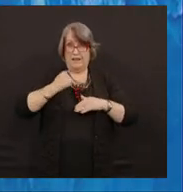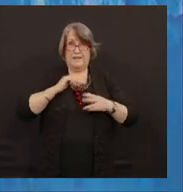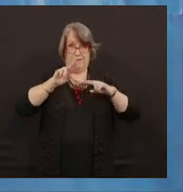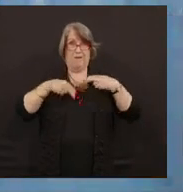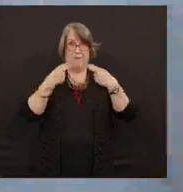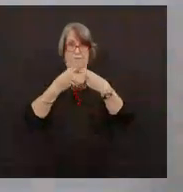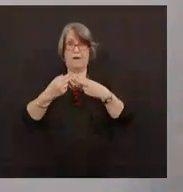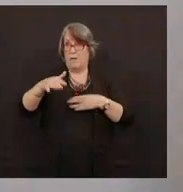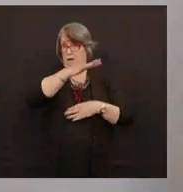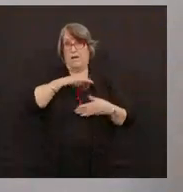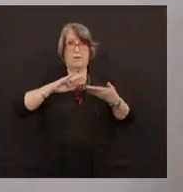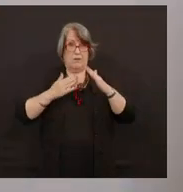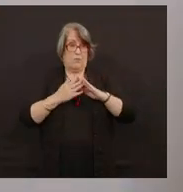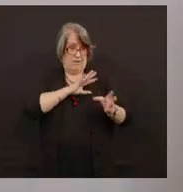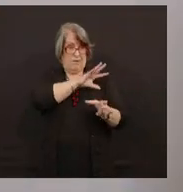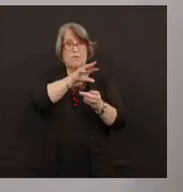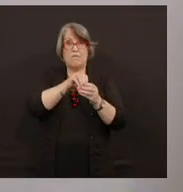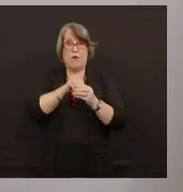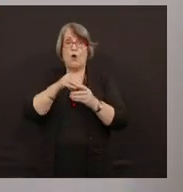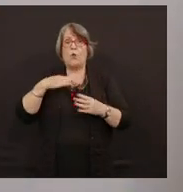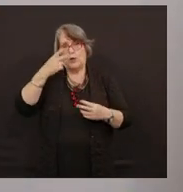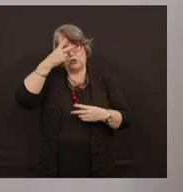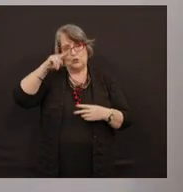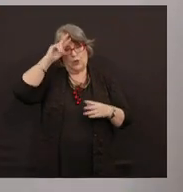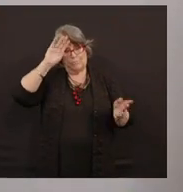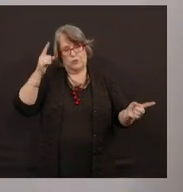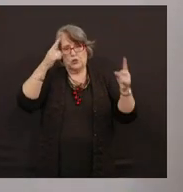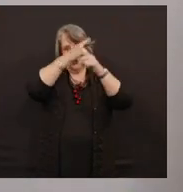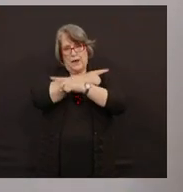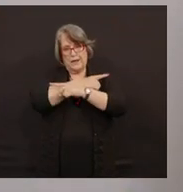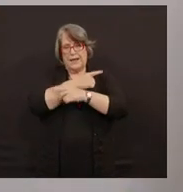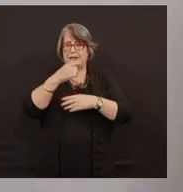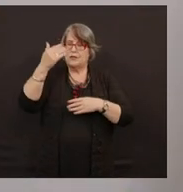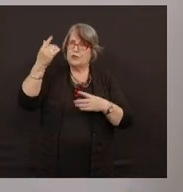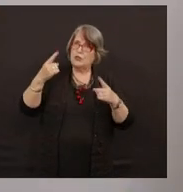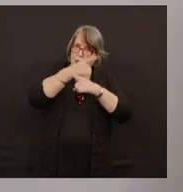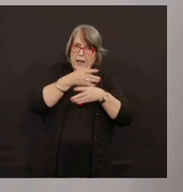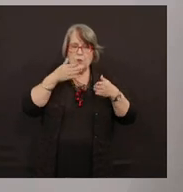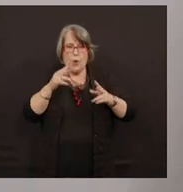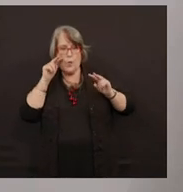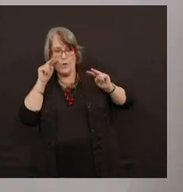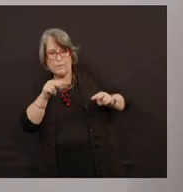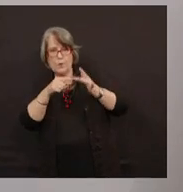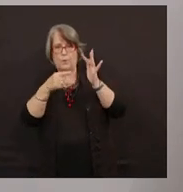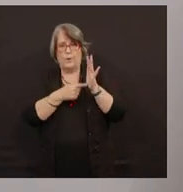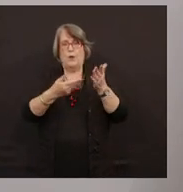part of our communities. And we need a mindset change. And it's only that mindset change that's going to get us the leadership that we need and result